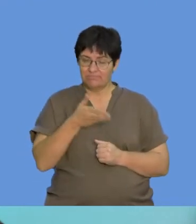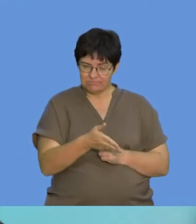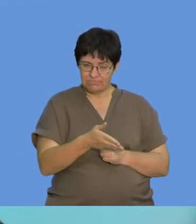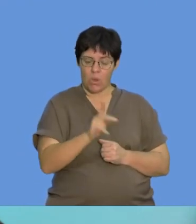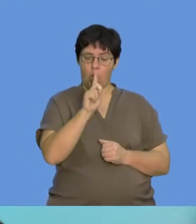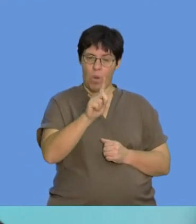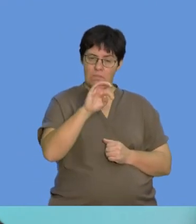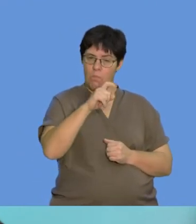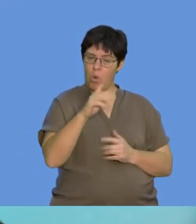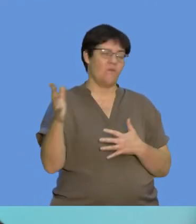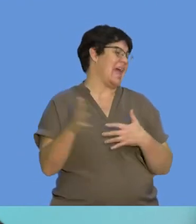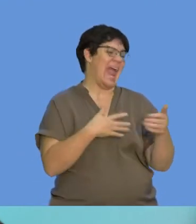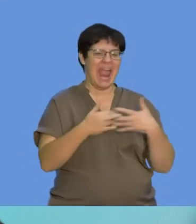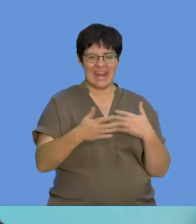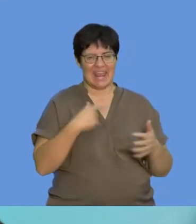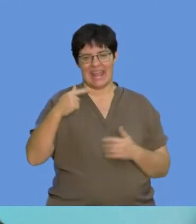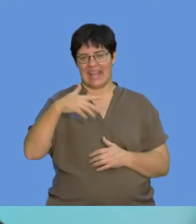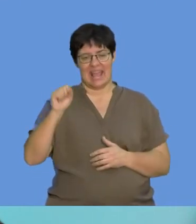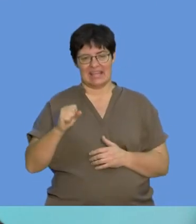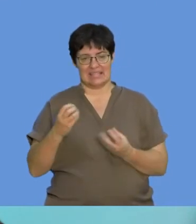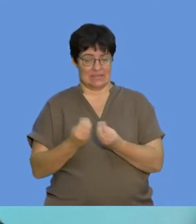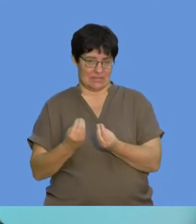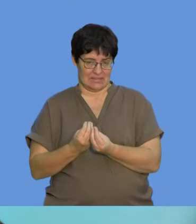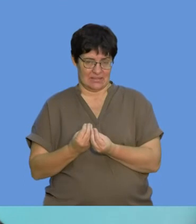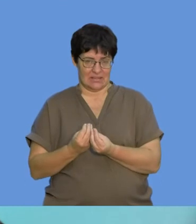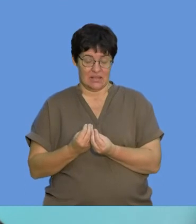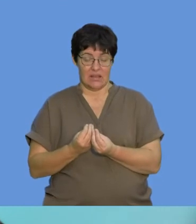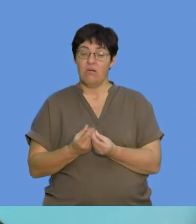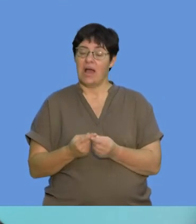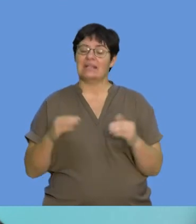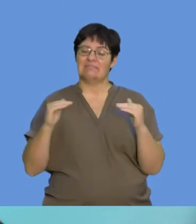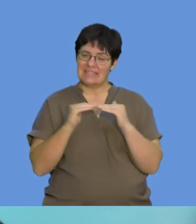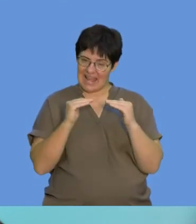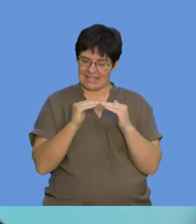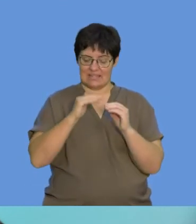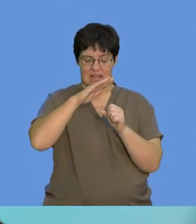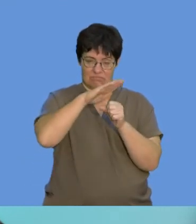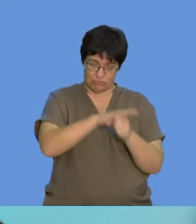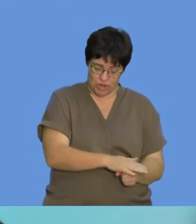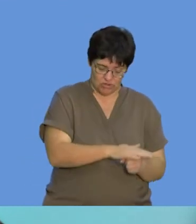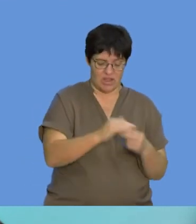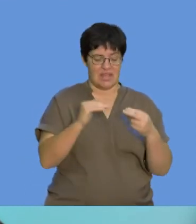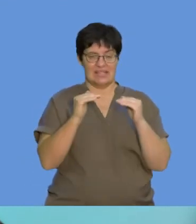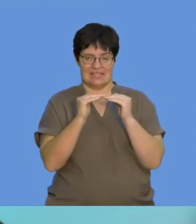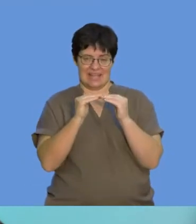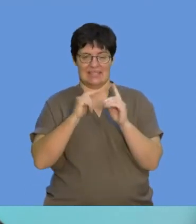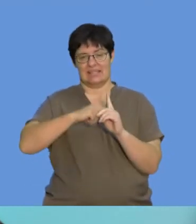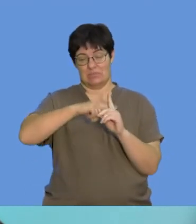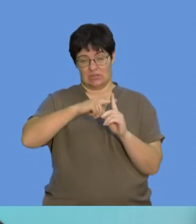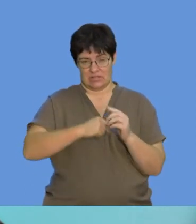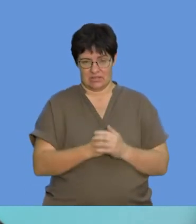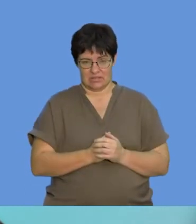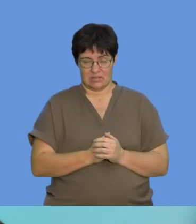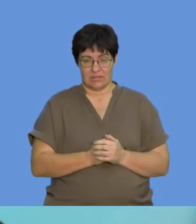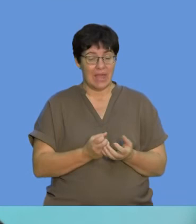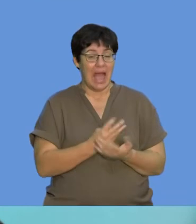any gaseous substance at standard temperature and pressure. And if we talk about a mole of a gaseous substance, how many particles make up